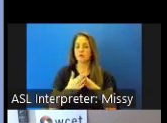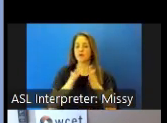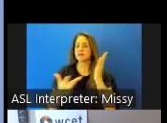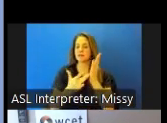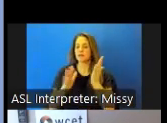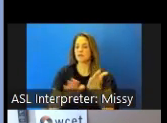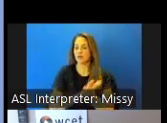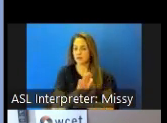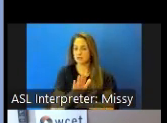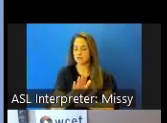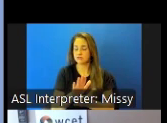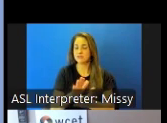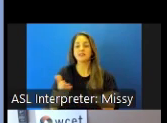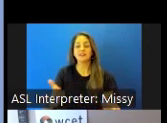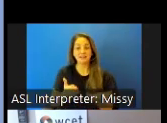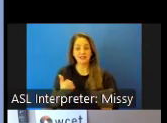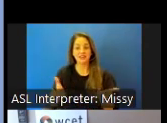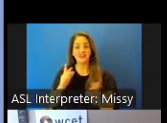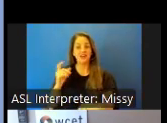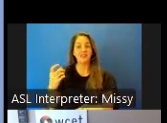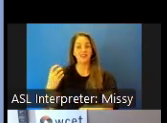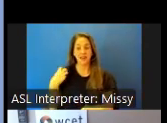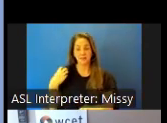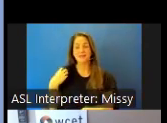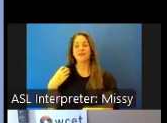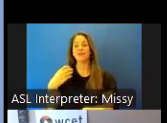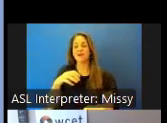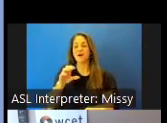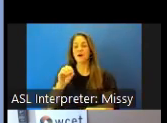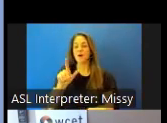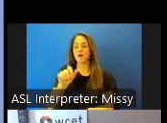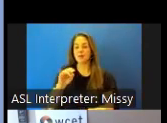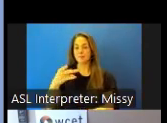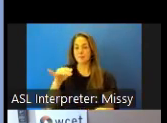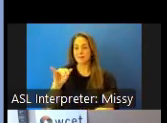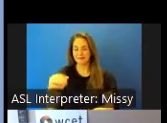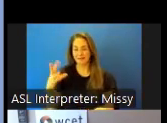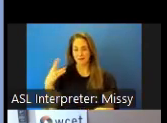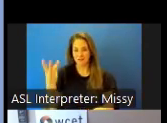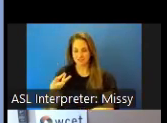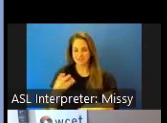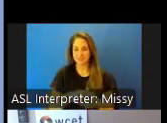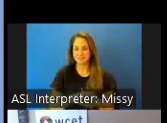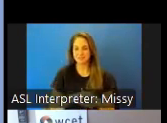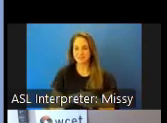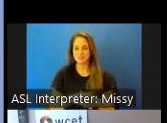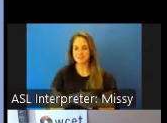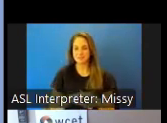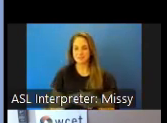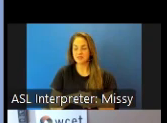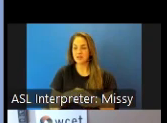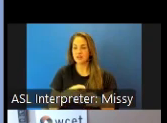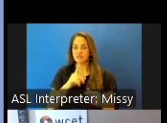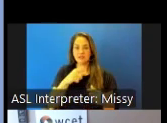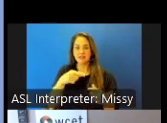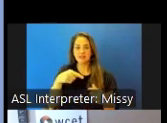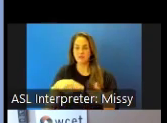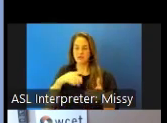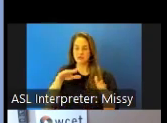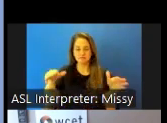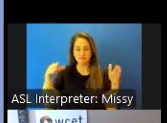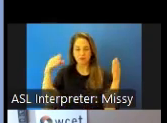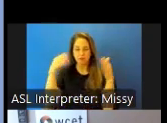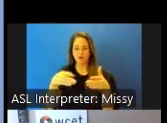Colleges. We're located here in our capital, Olympia, Washington. And we're a centralizing body that serves